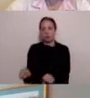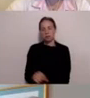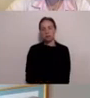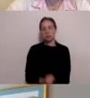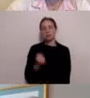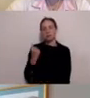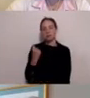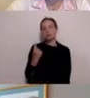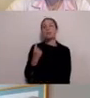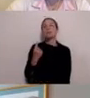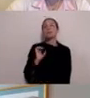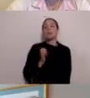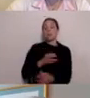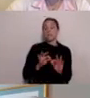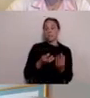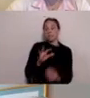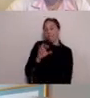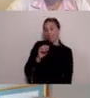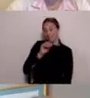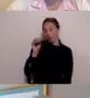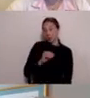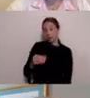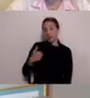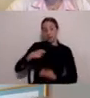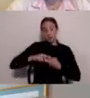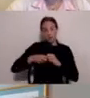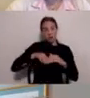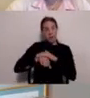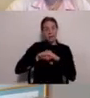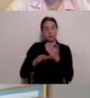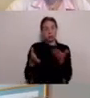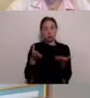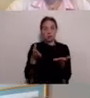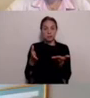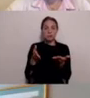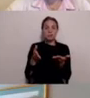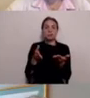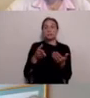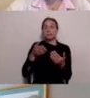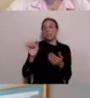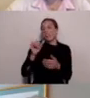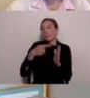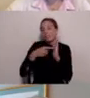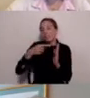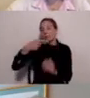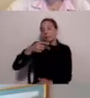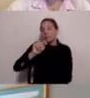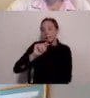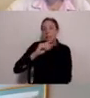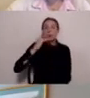50% of our families reported that they had difficulty accessing services like physical therapy and home-based